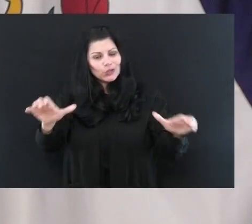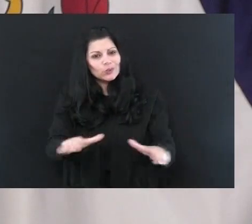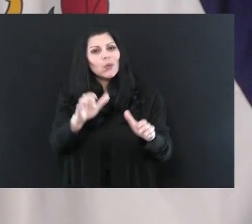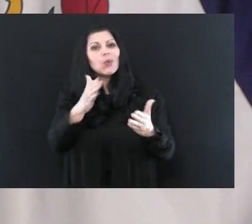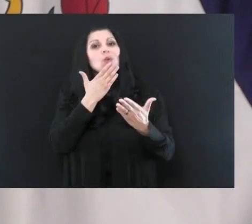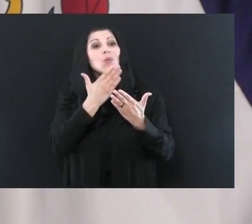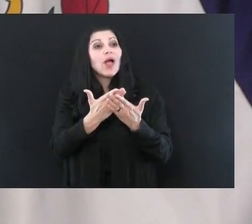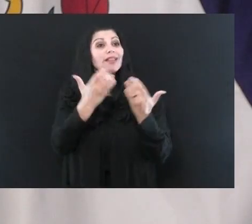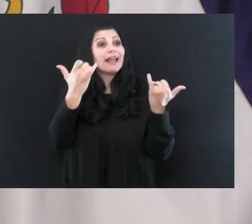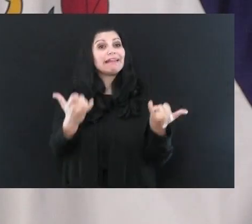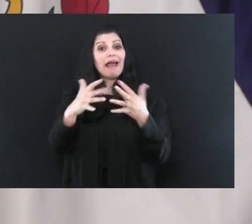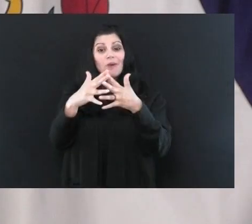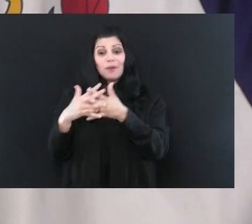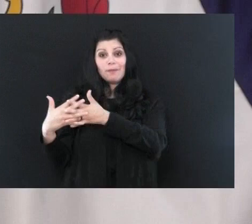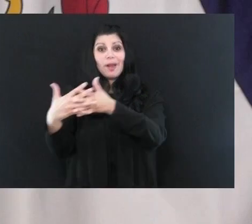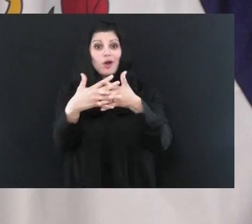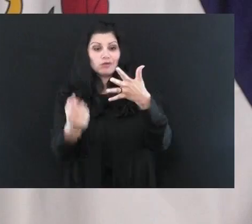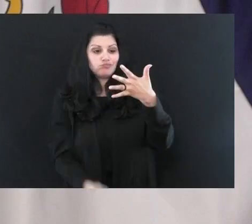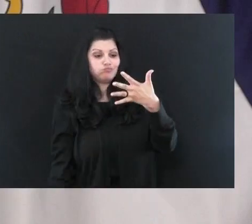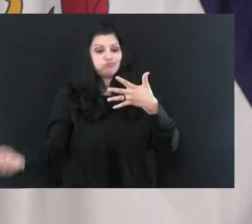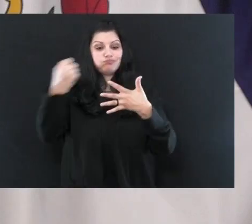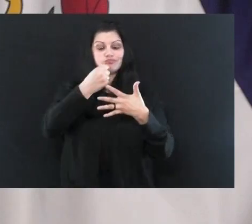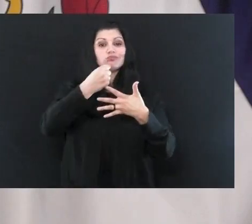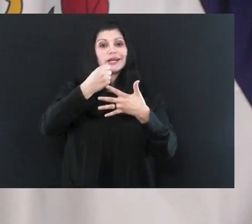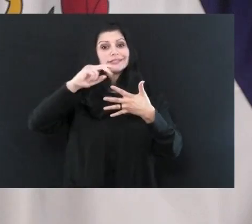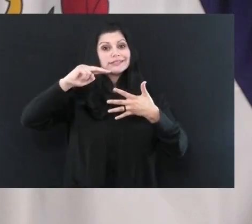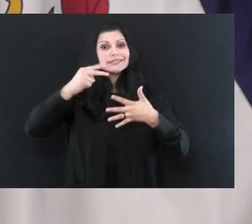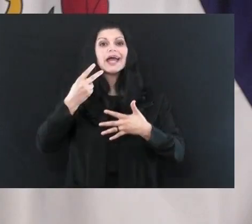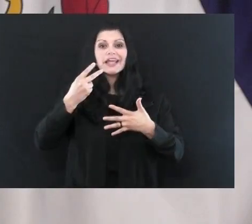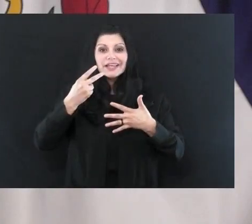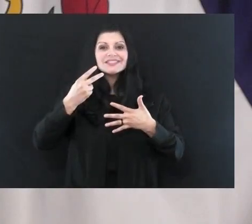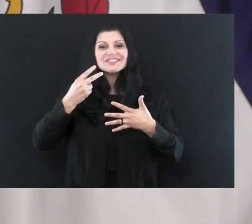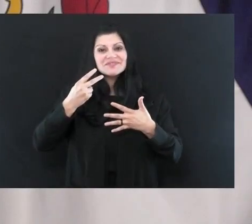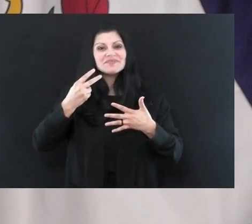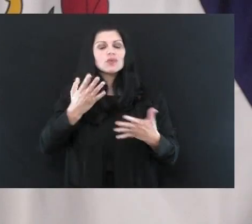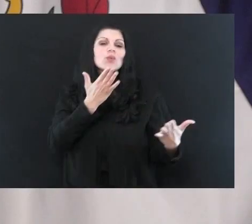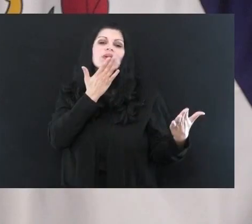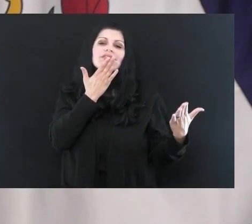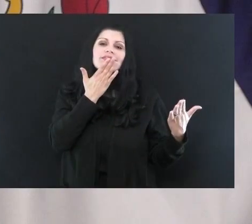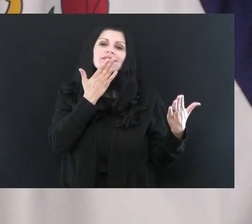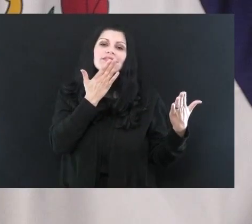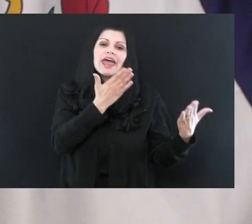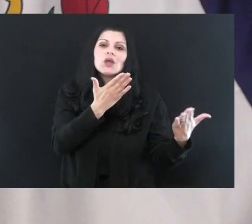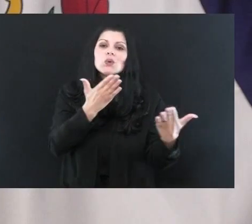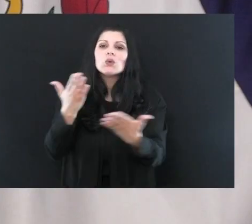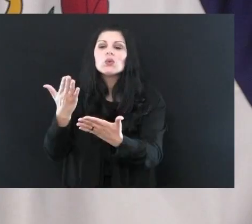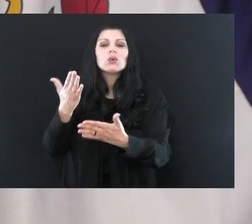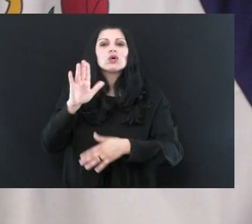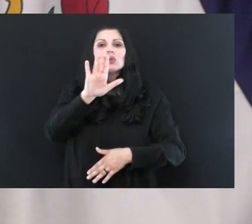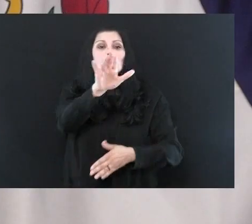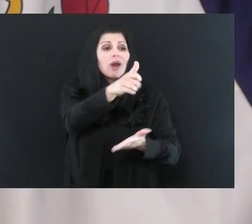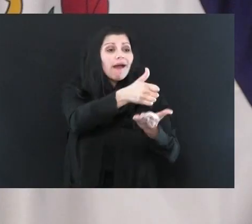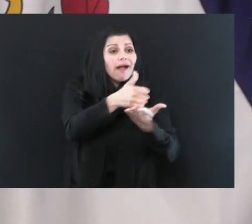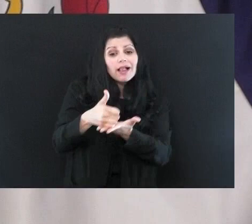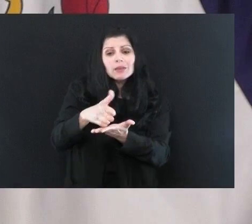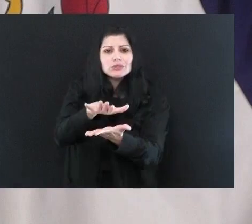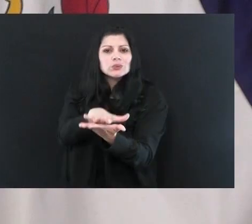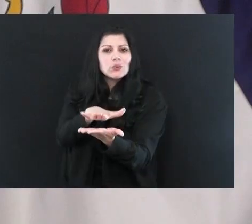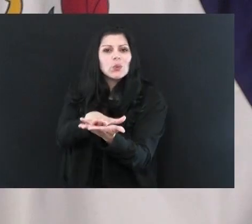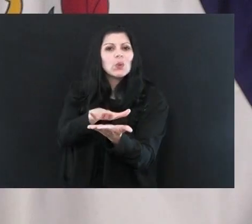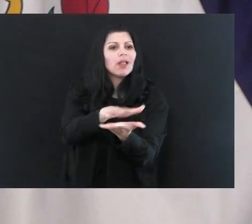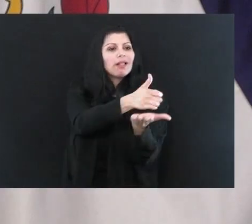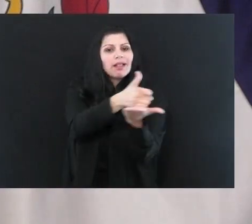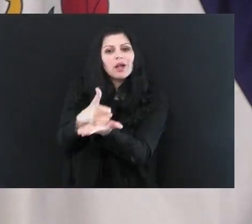of the nation. I thank all those that are making everything happen at our schools and everything with our kids,